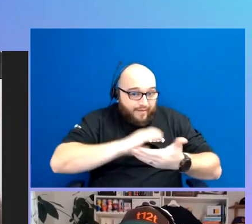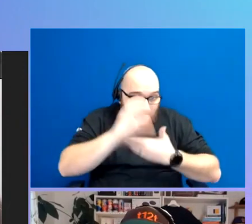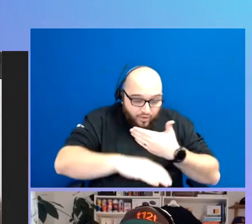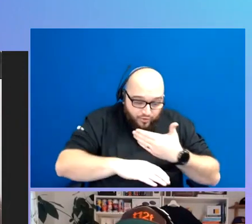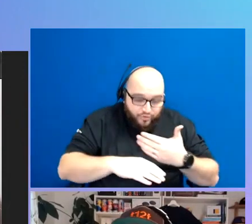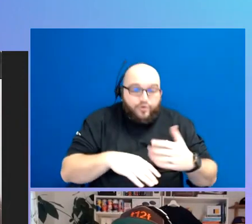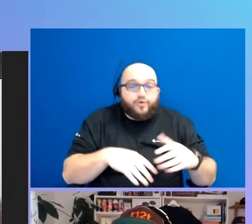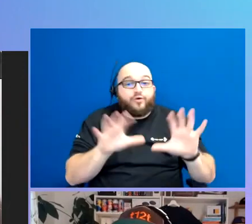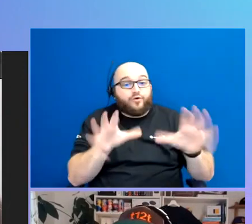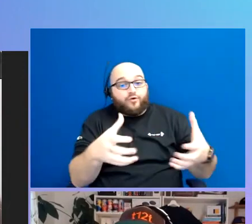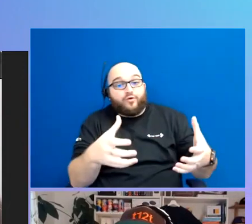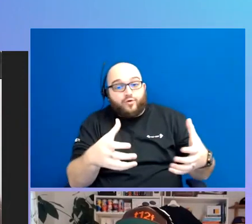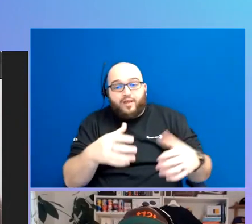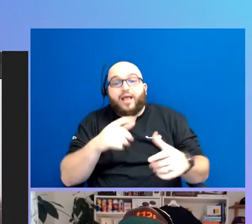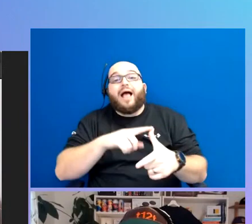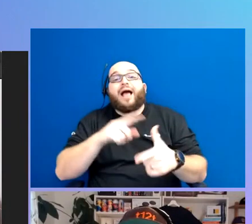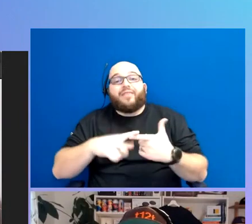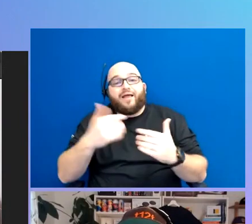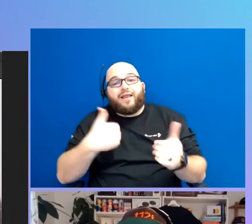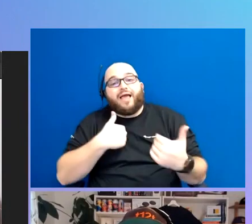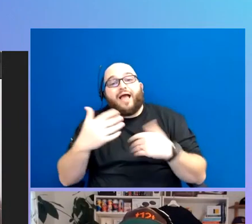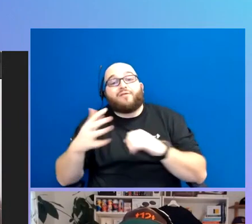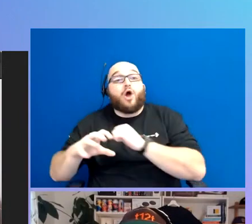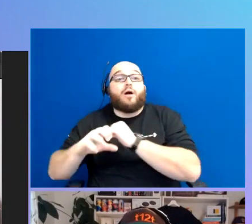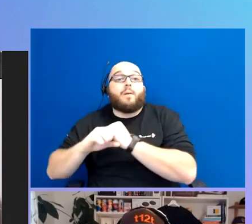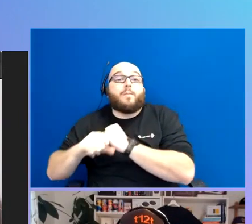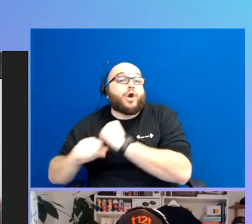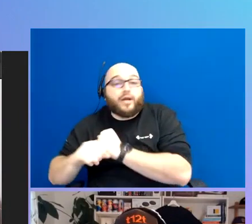of the marketing newsletters that you get.